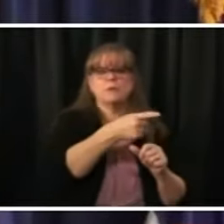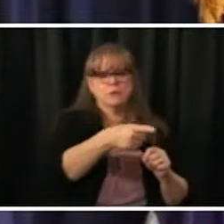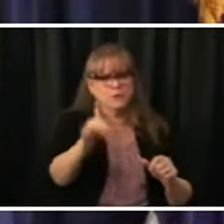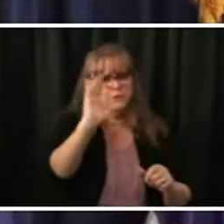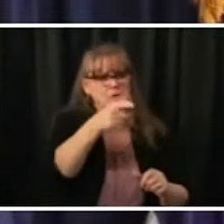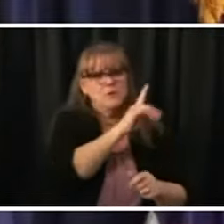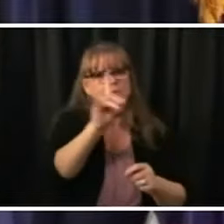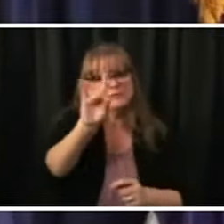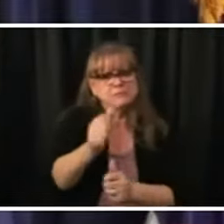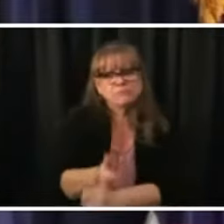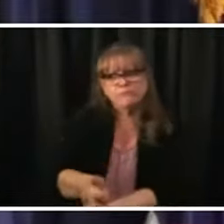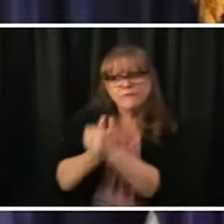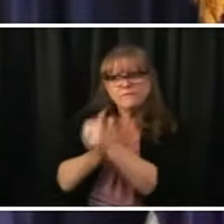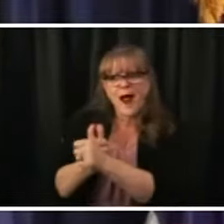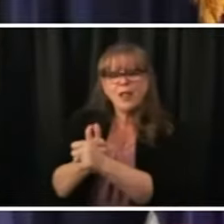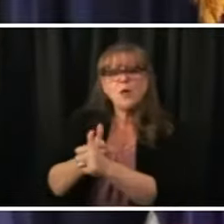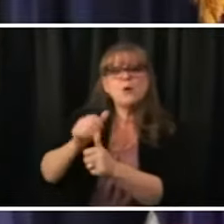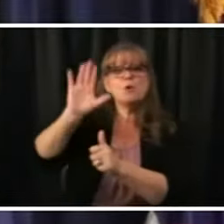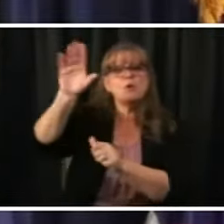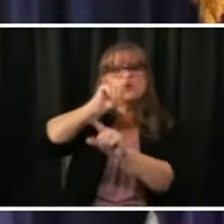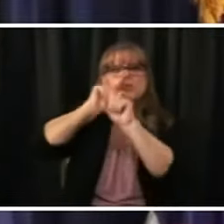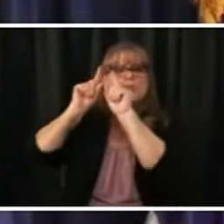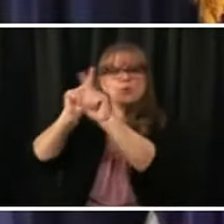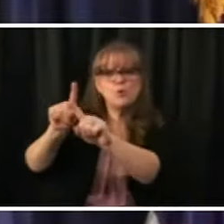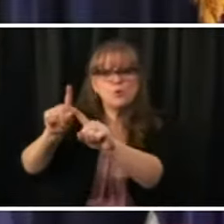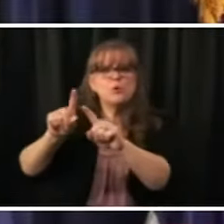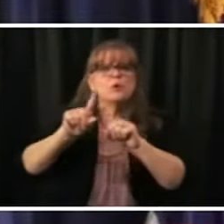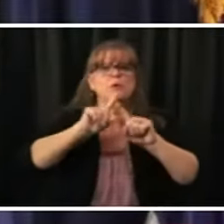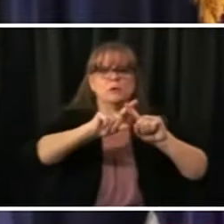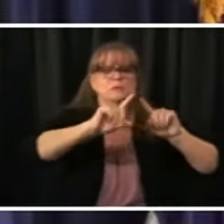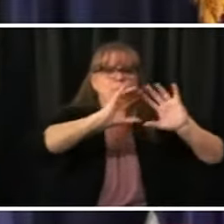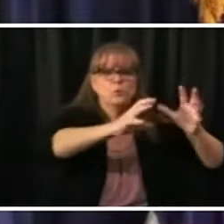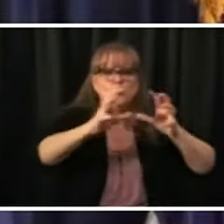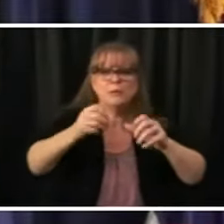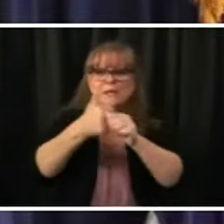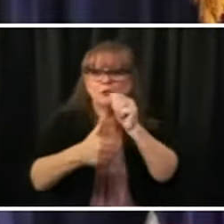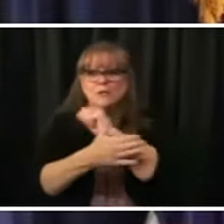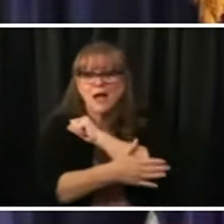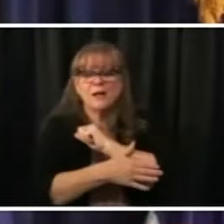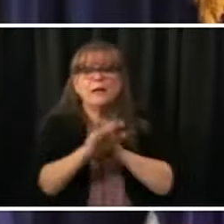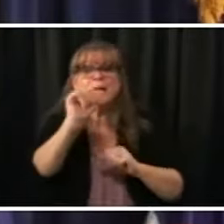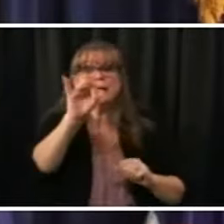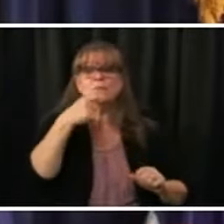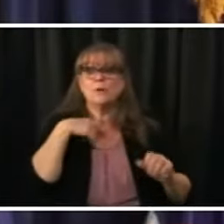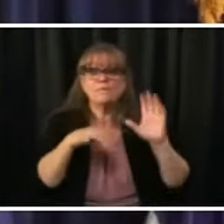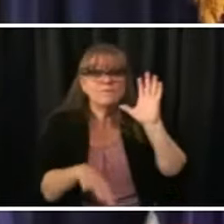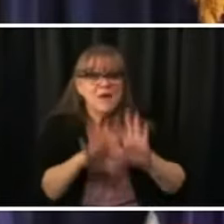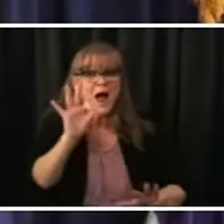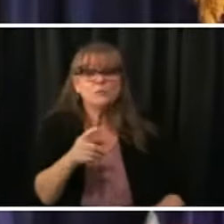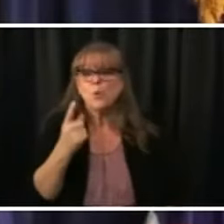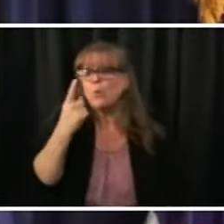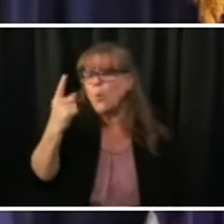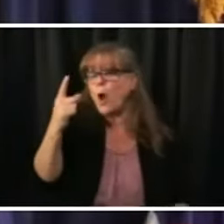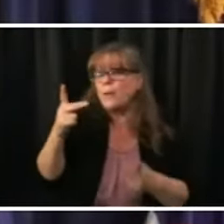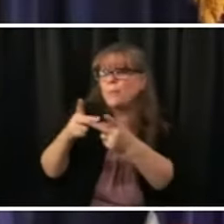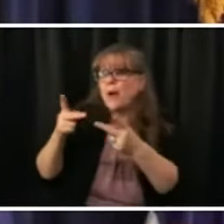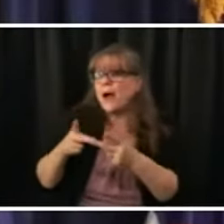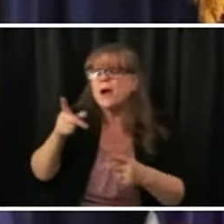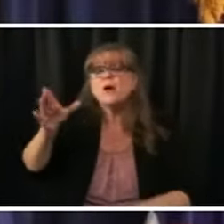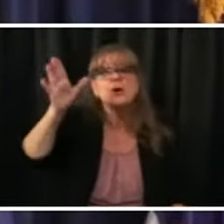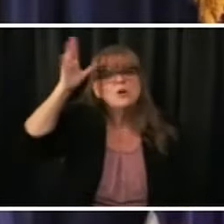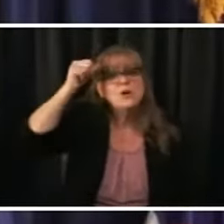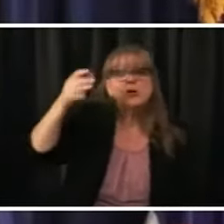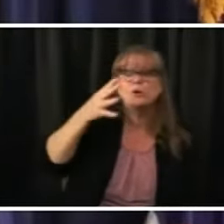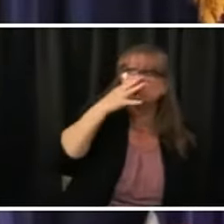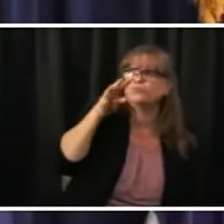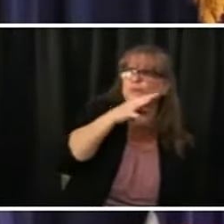the geographic where people live in our state. But if we become aware of systemic ongoing violations, then we would take stronger actions. But at this